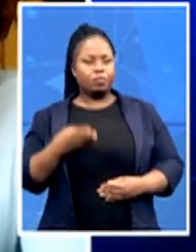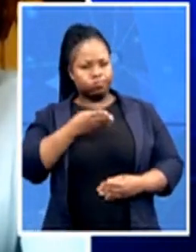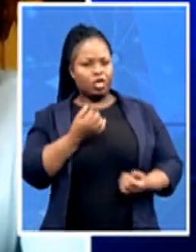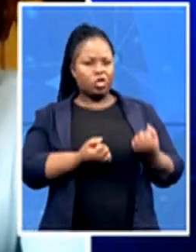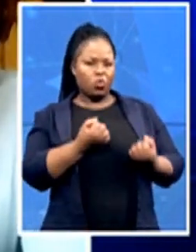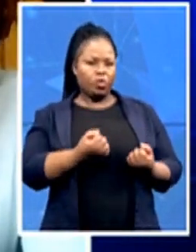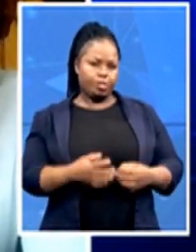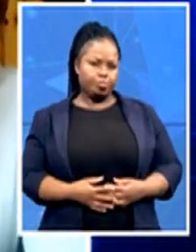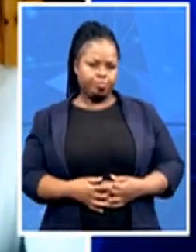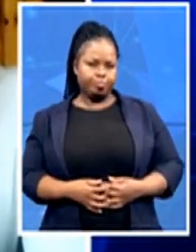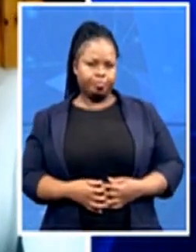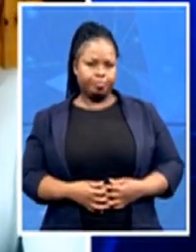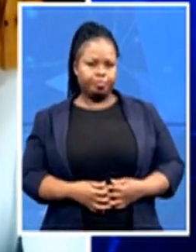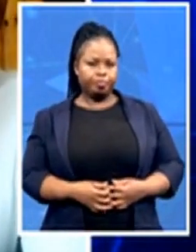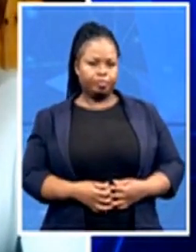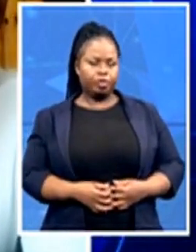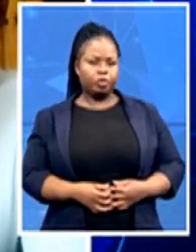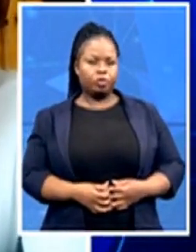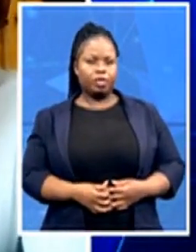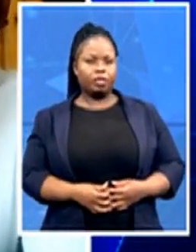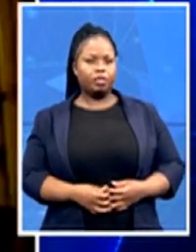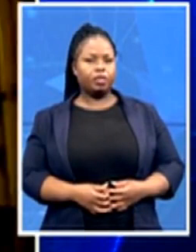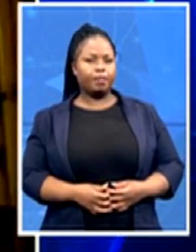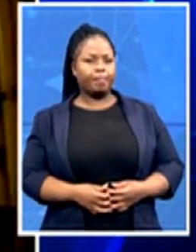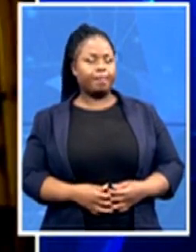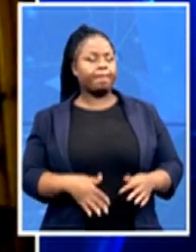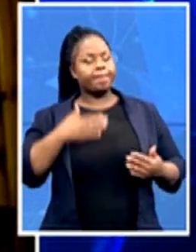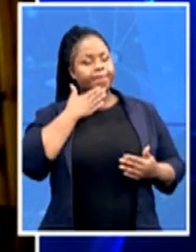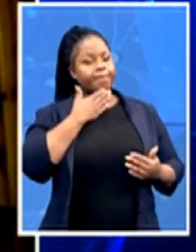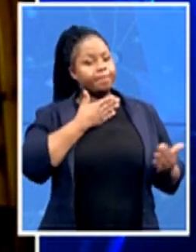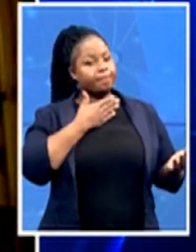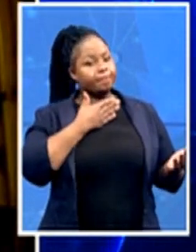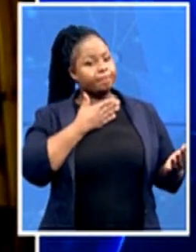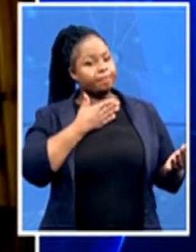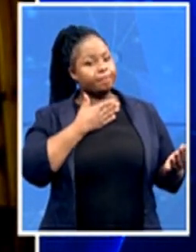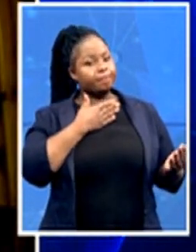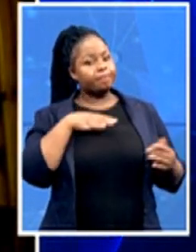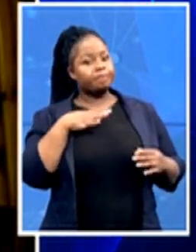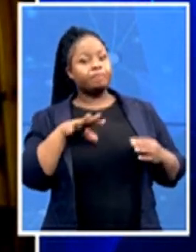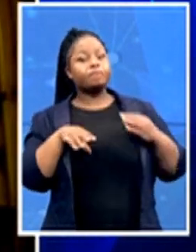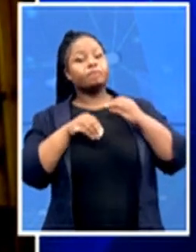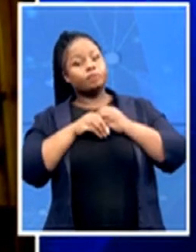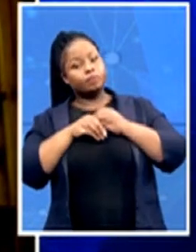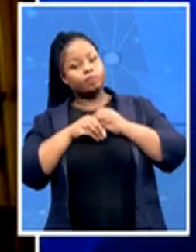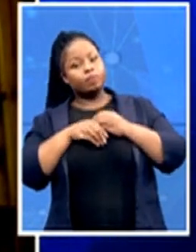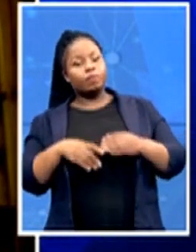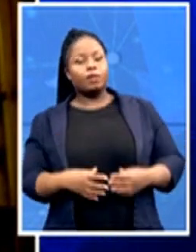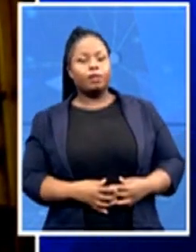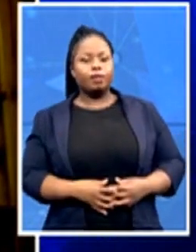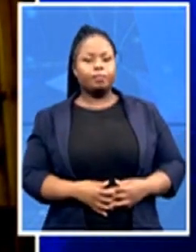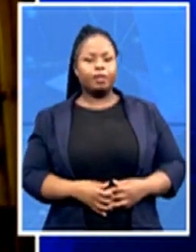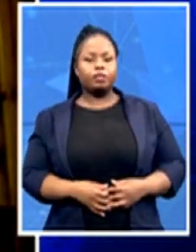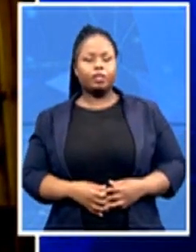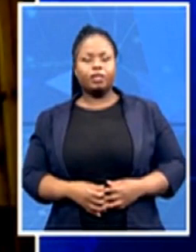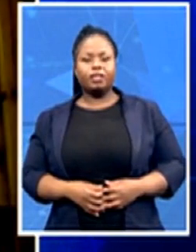Yeah. Well, thank you so much. And then much. Perhaps if I may add just okay, that, yes, that absolutely. There are also civil proceedings ongoing,